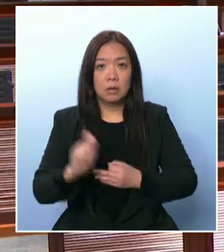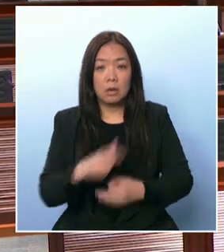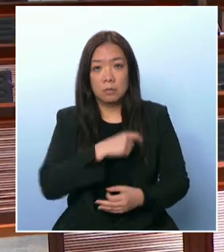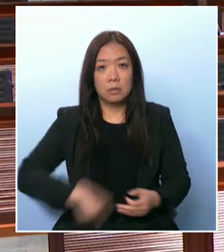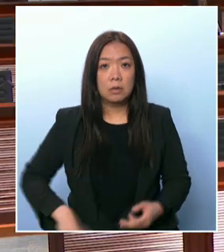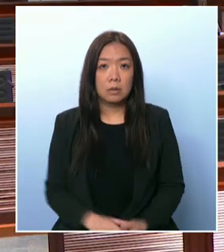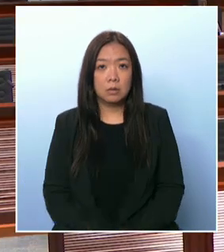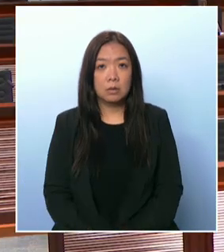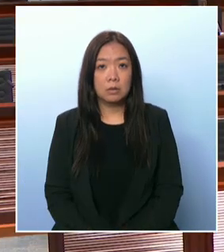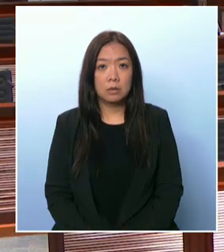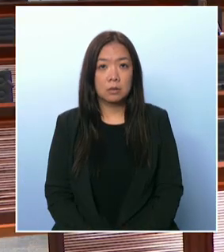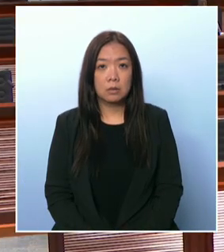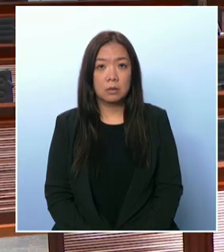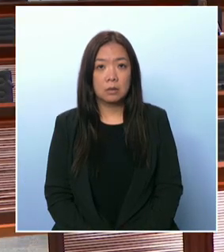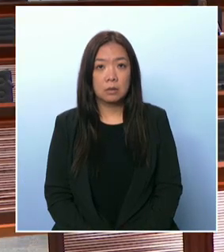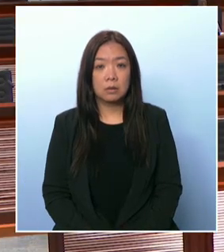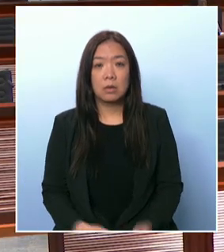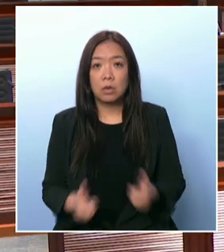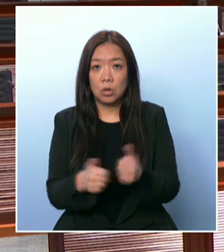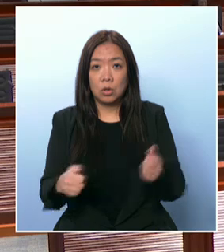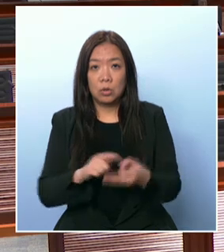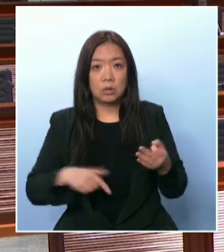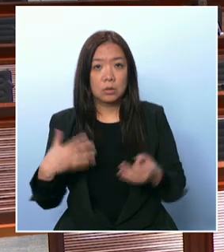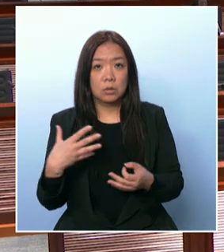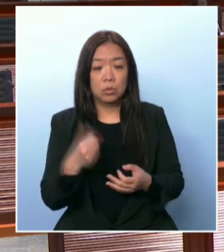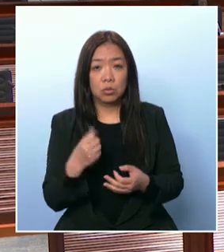Next member, Dr. Tan Yuehen. Thank you, Chairman.